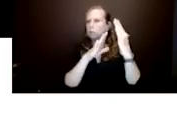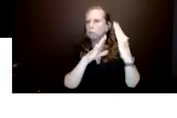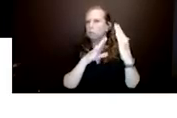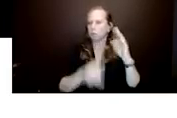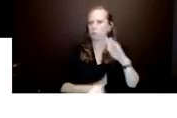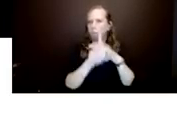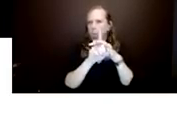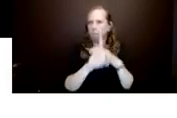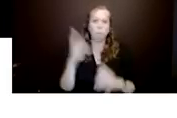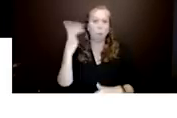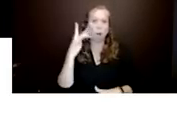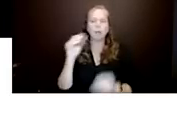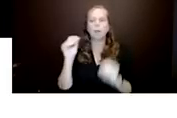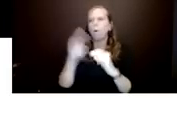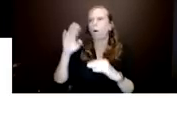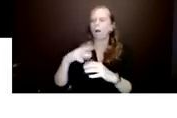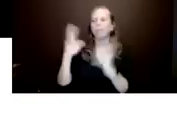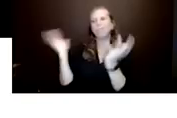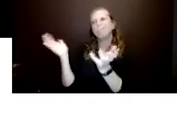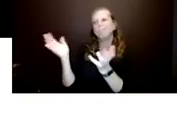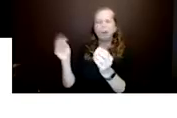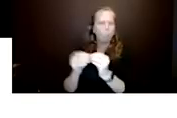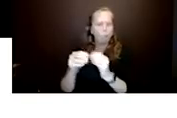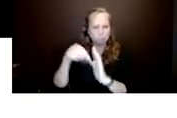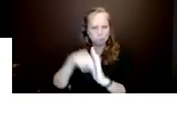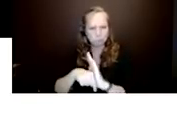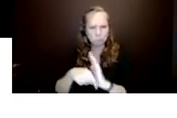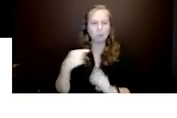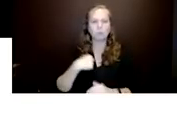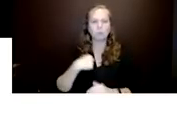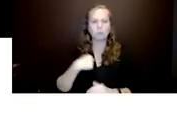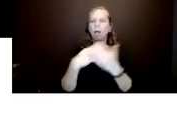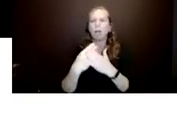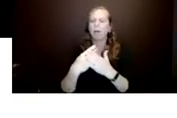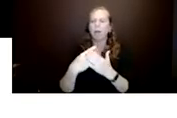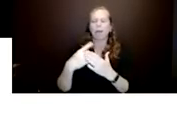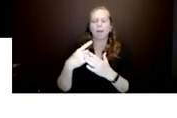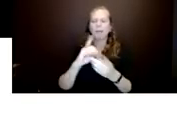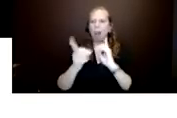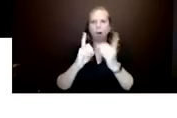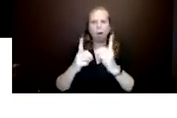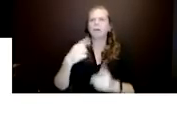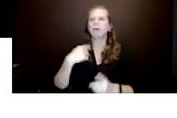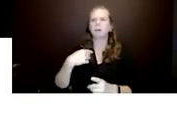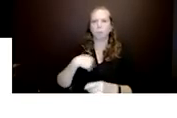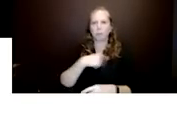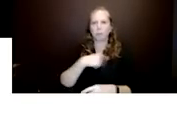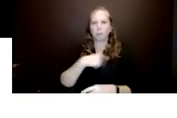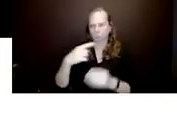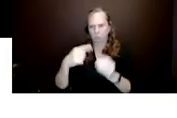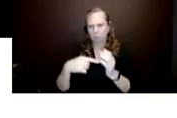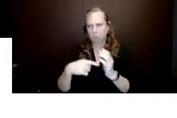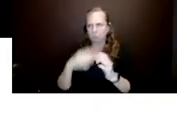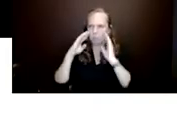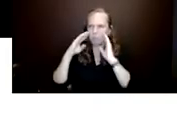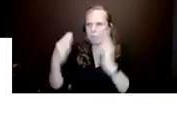just conversational. We are going to be relating a lot of that dialogue to our Texas Essential knowledge and skills that are focused in